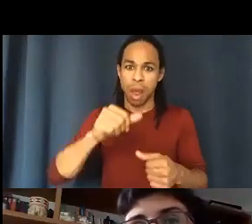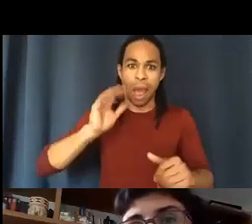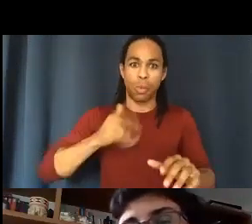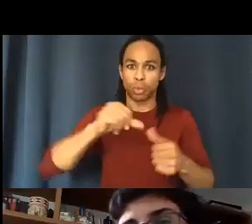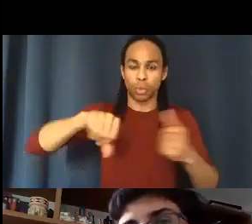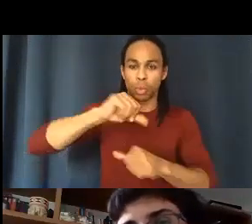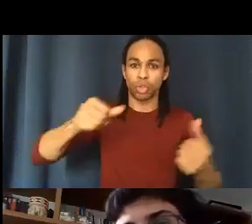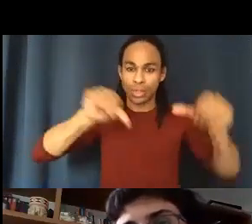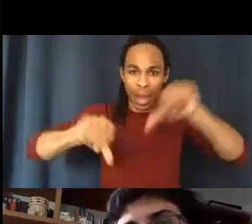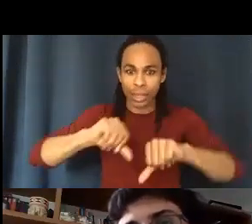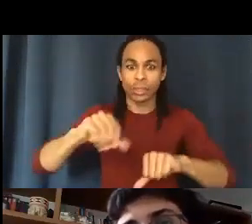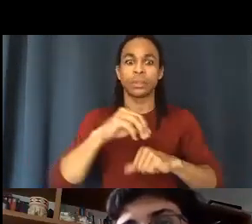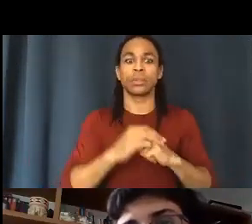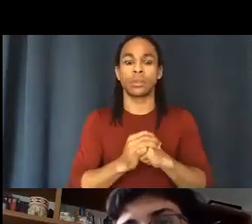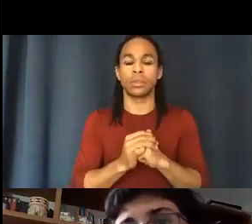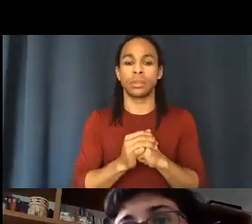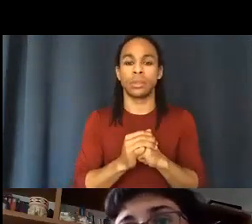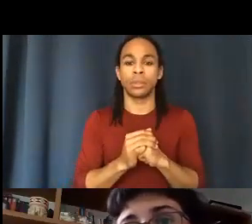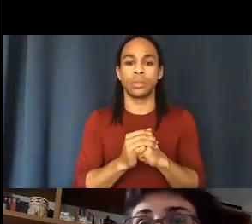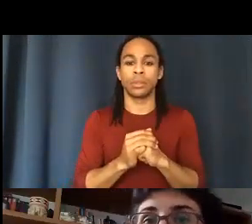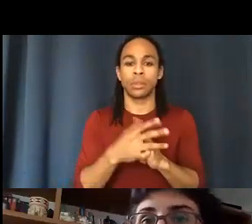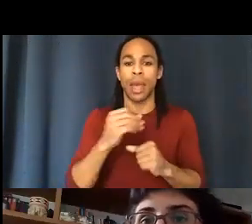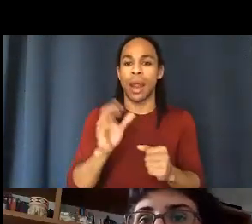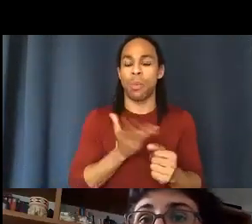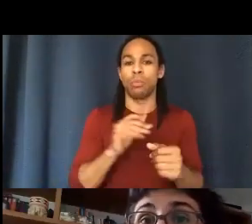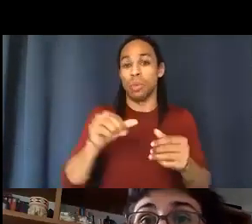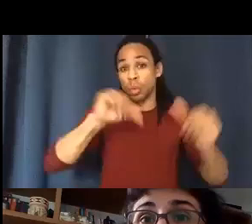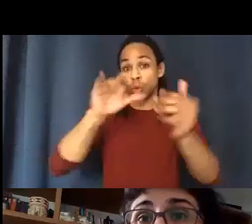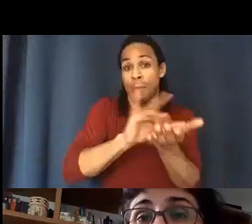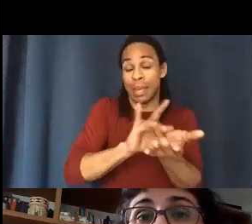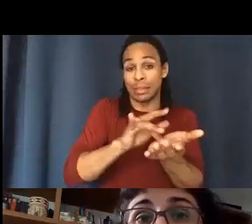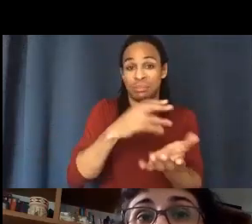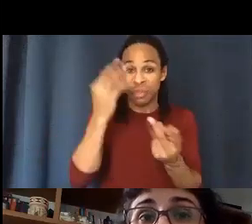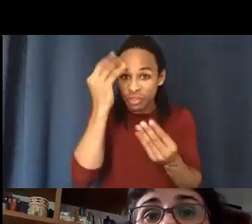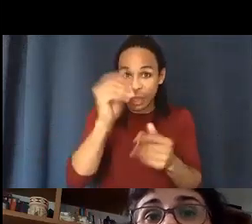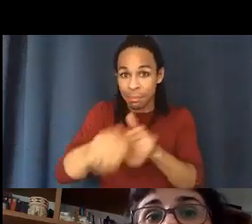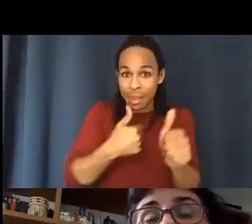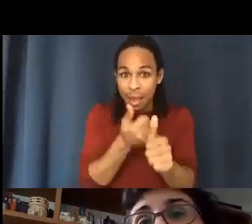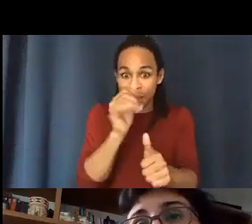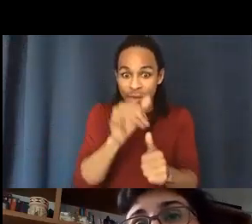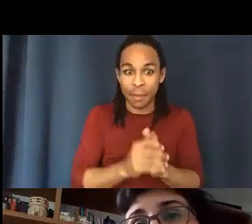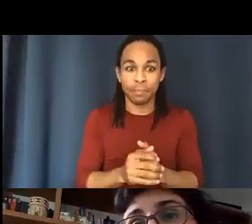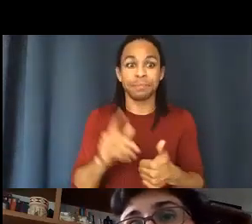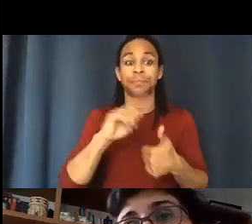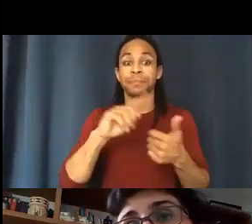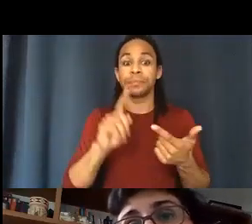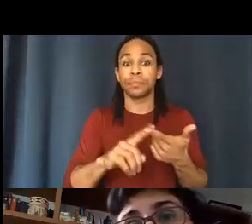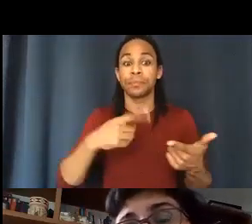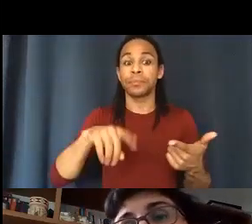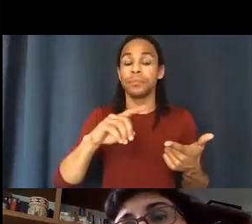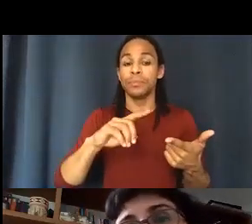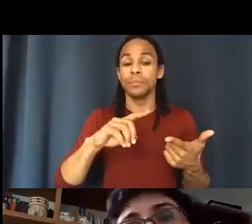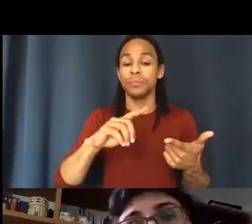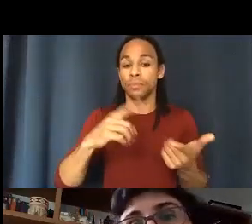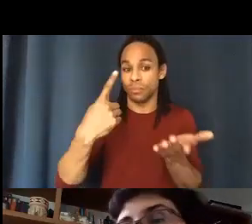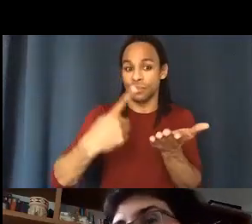Another group of questions that are emerging in this context and related to social disparities are related to different